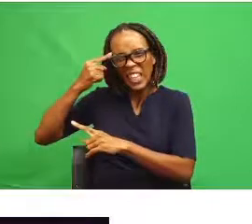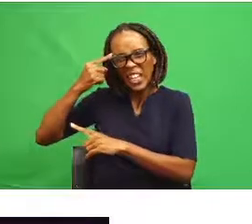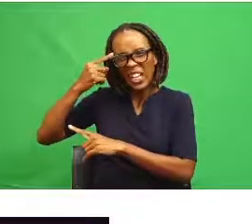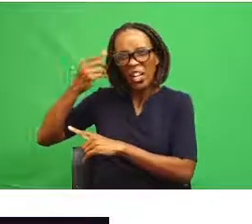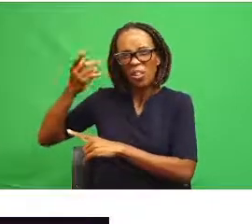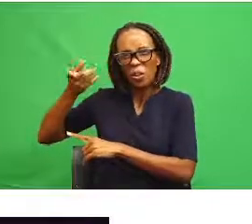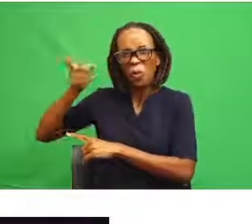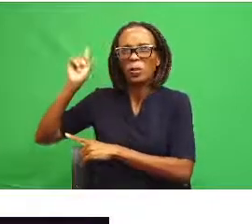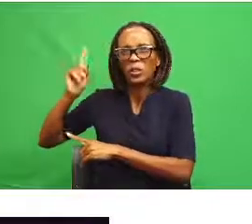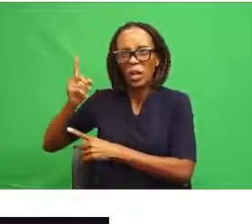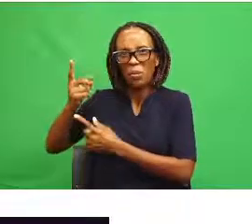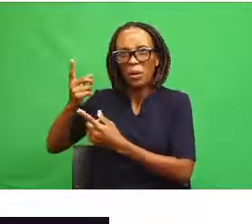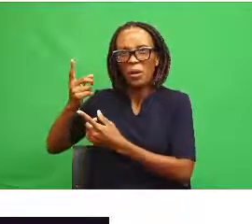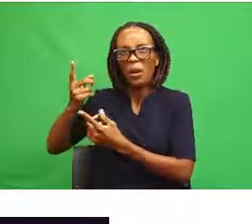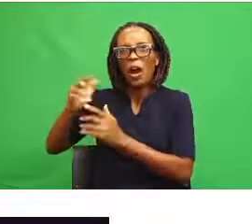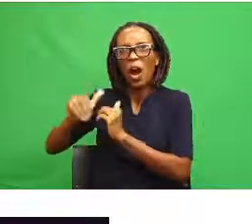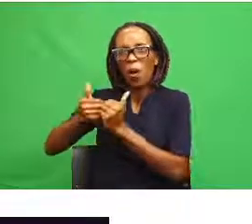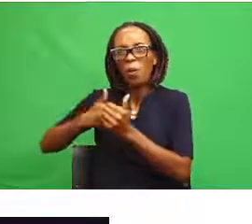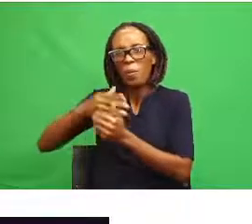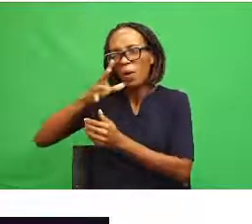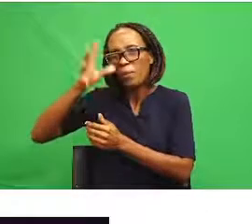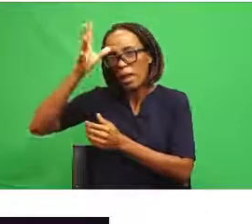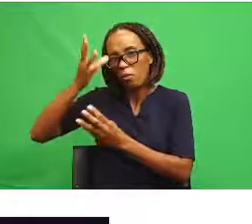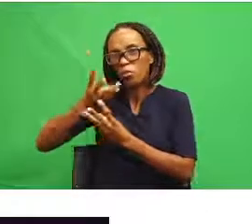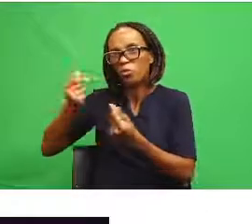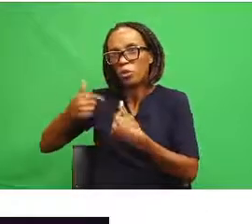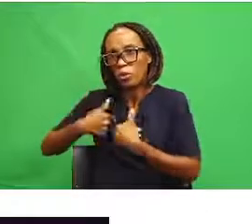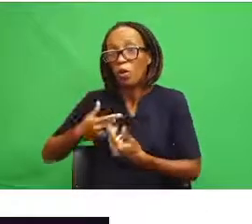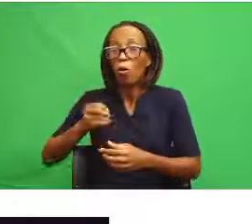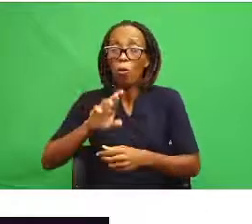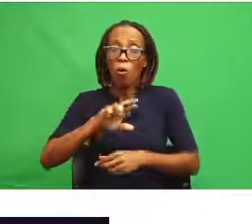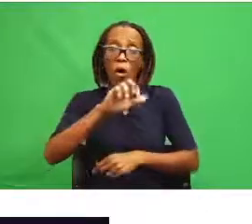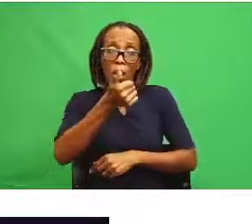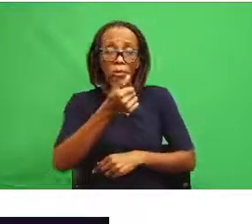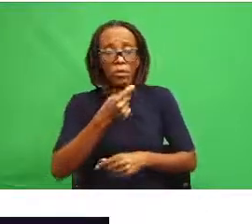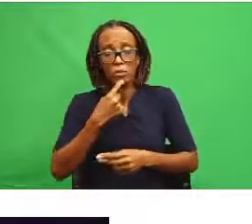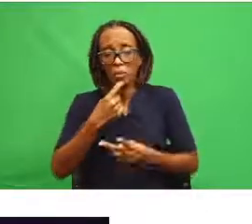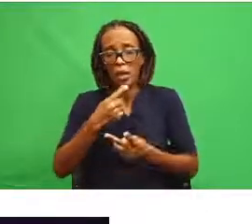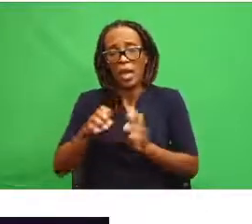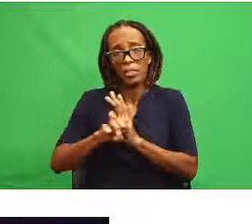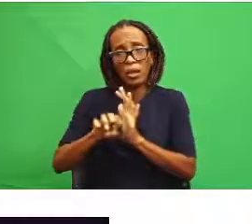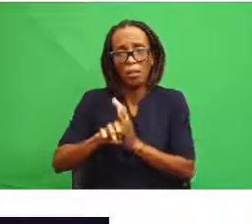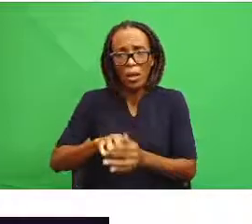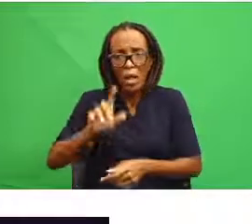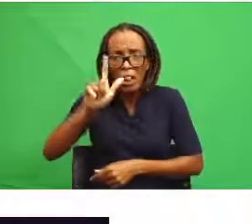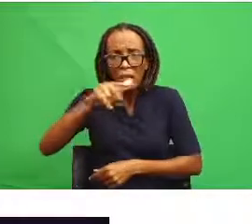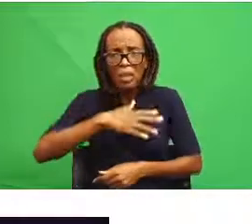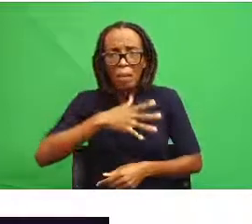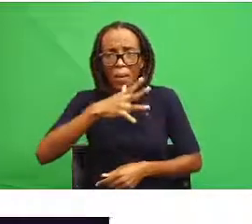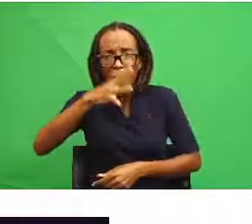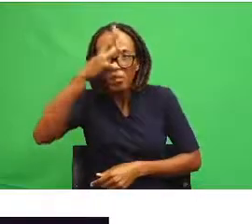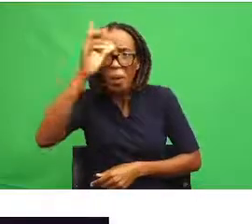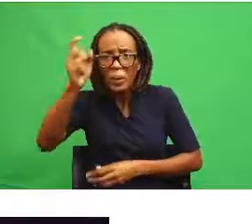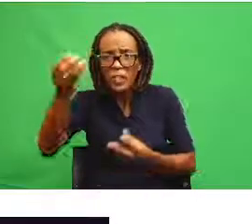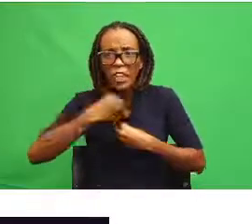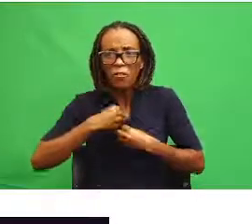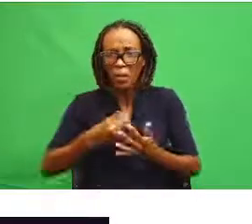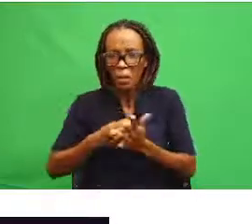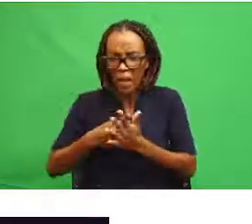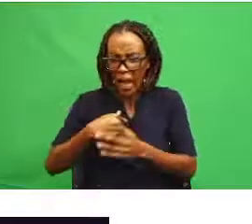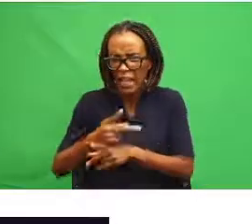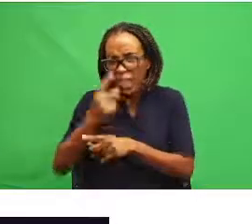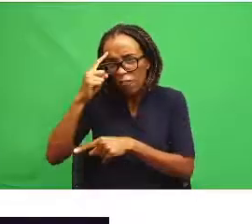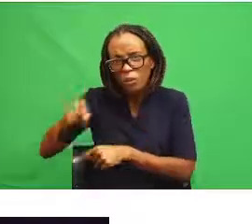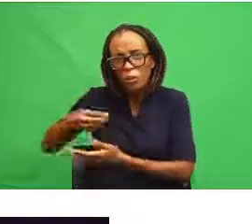And entitlement, you might be the heir apparent, and you think, well, okay, I don't want money being spent that I am going to inherit for your health and